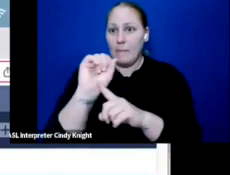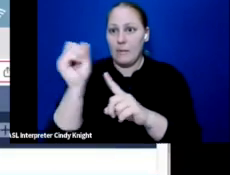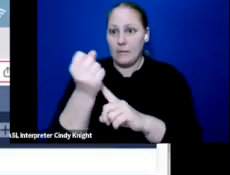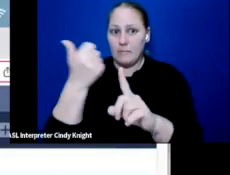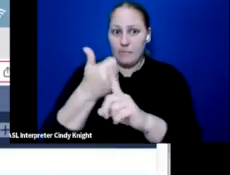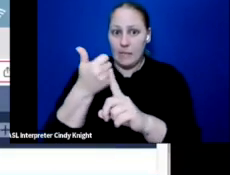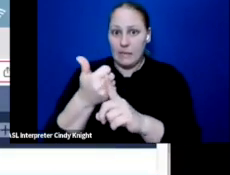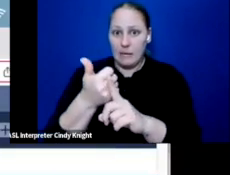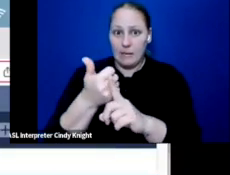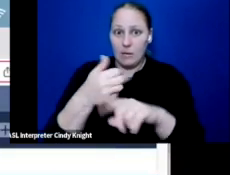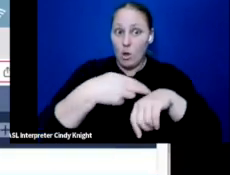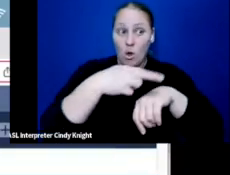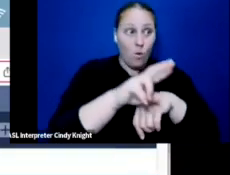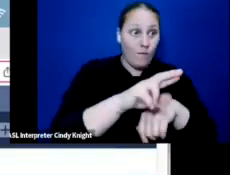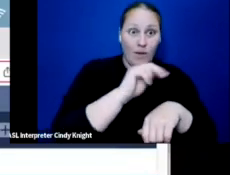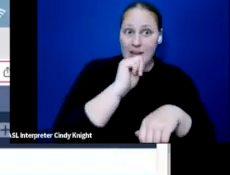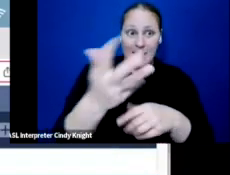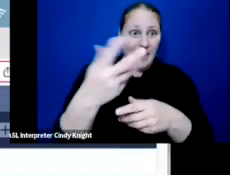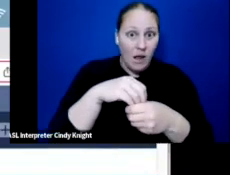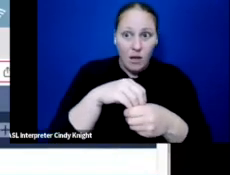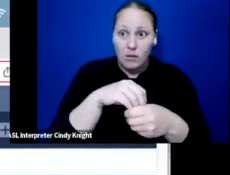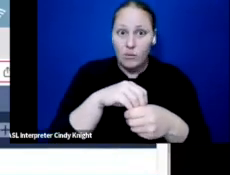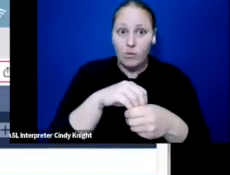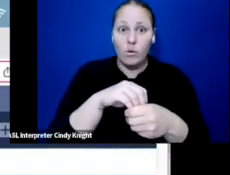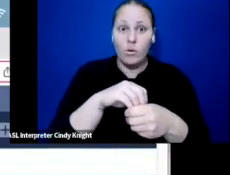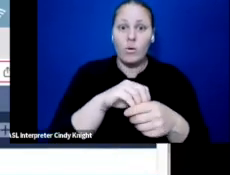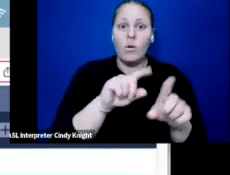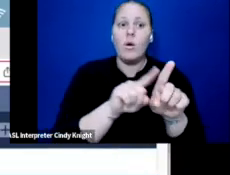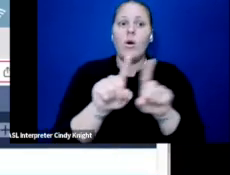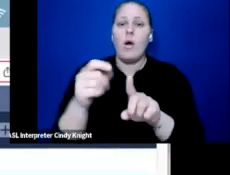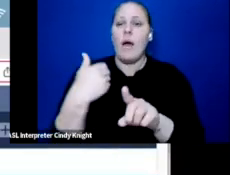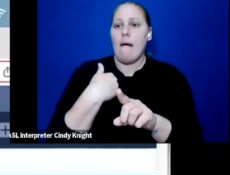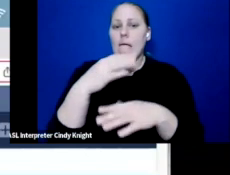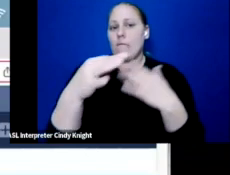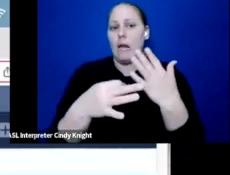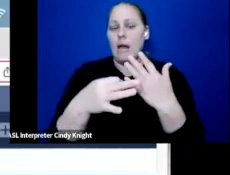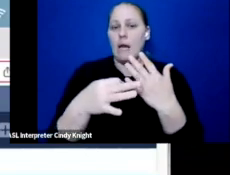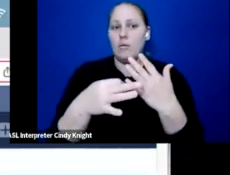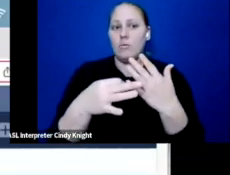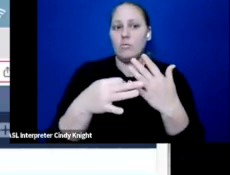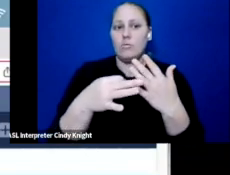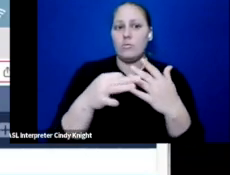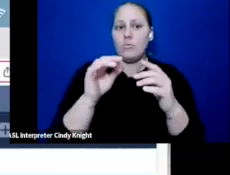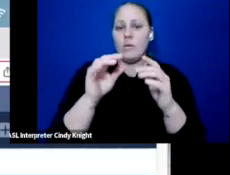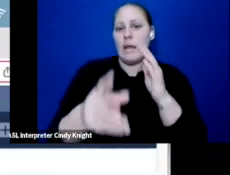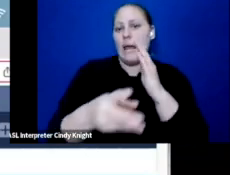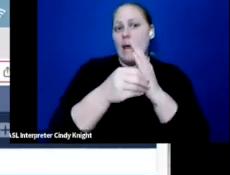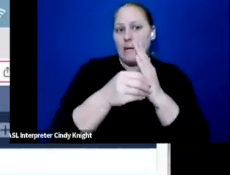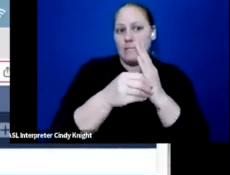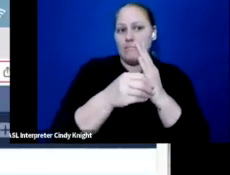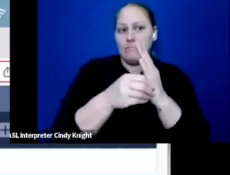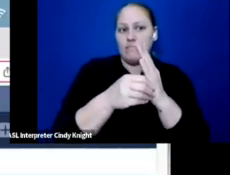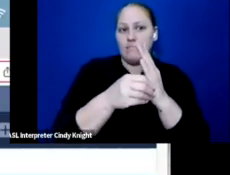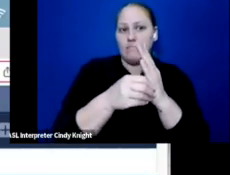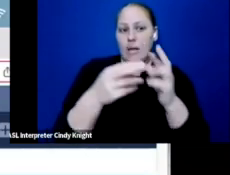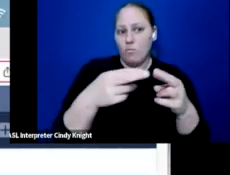referrals that are not part of the database or outside of database referrals, there's also an option to manually enter additional resources as